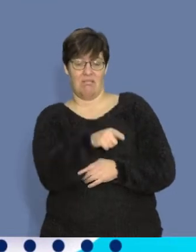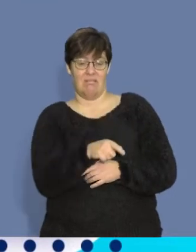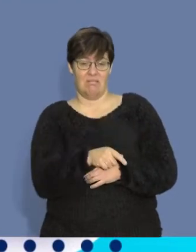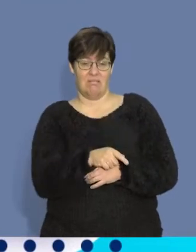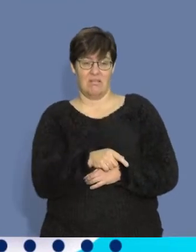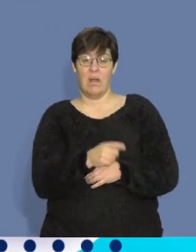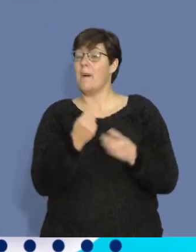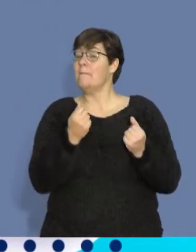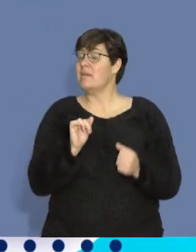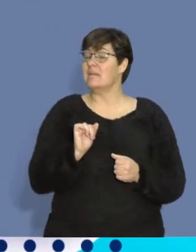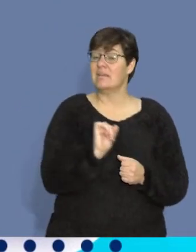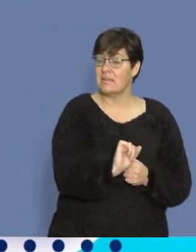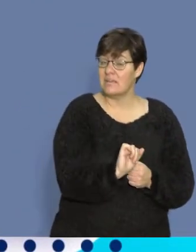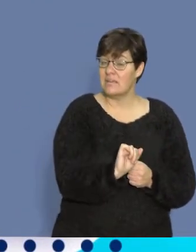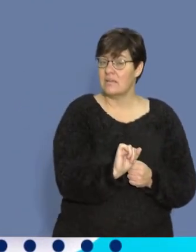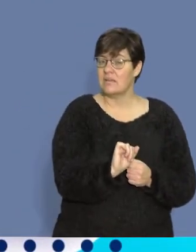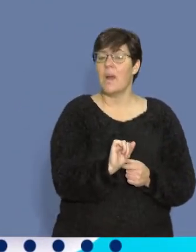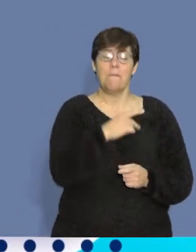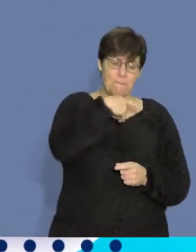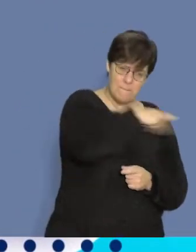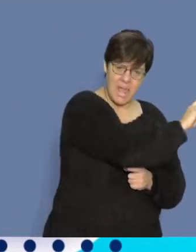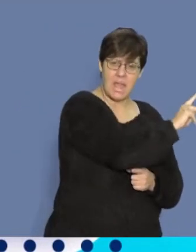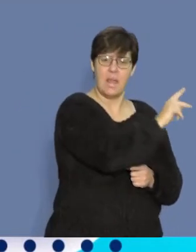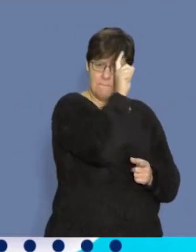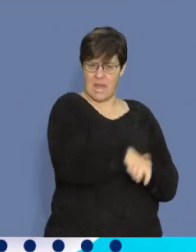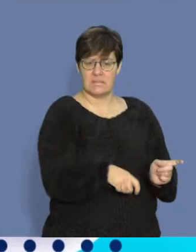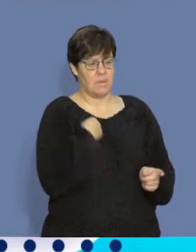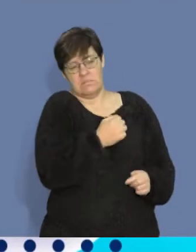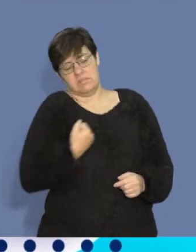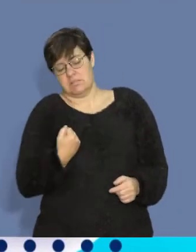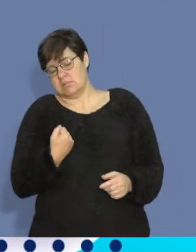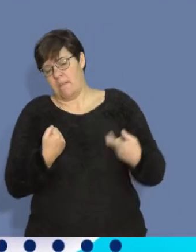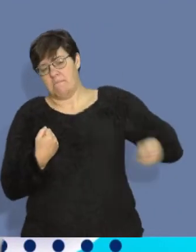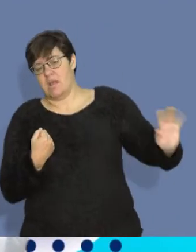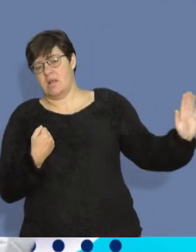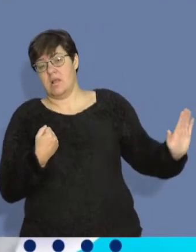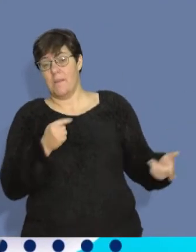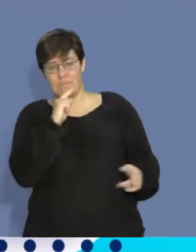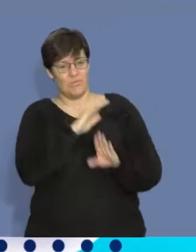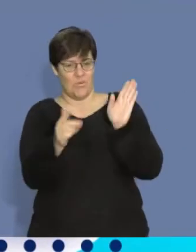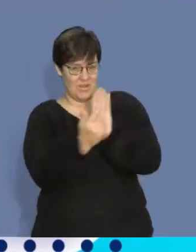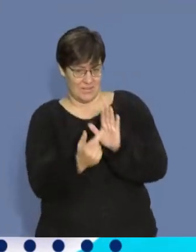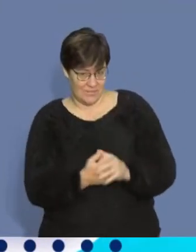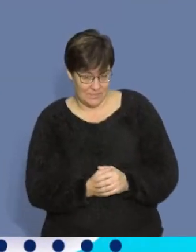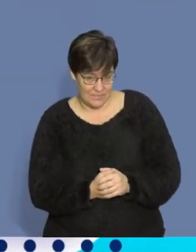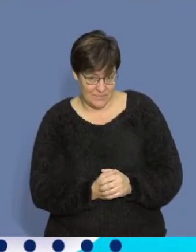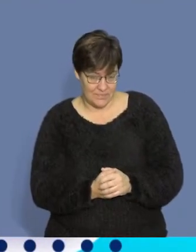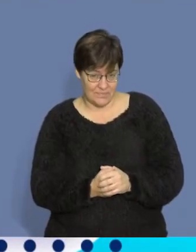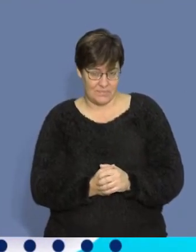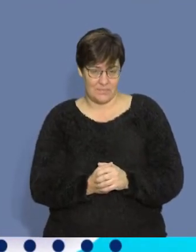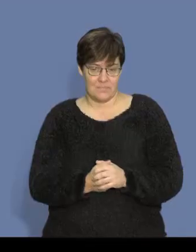offense, it is monies that are due to SARS which is not paid over to SARS.